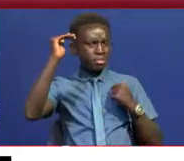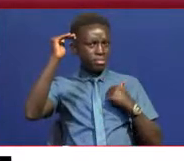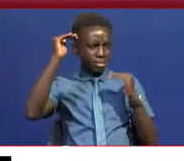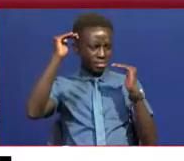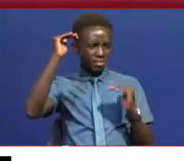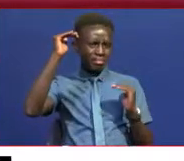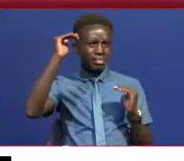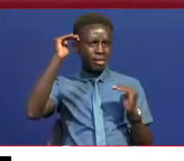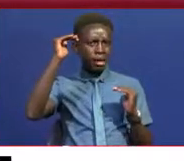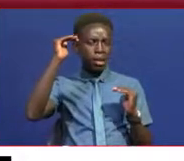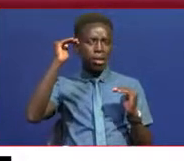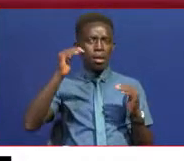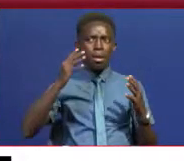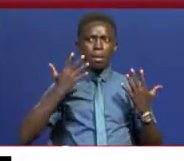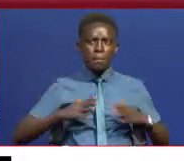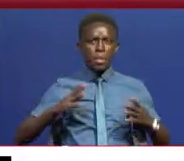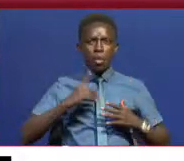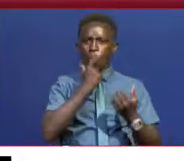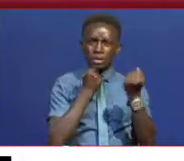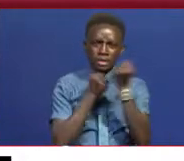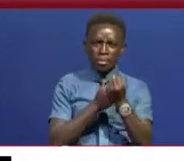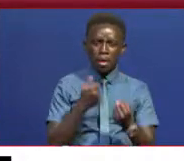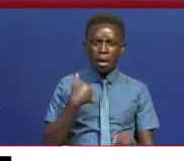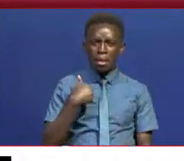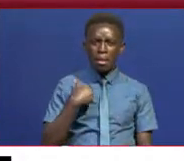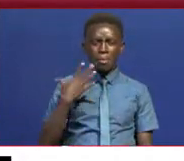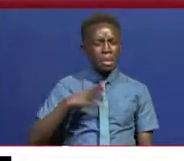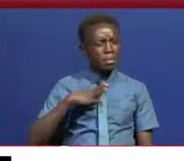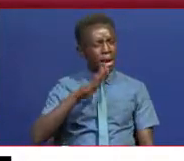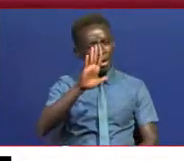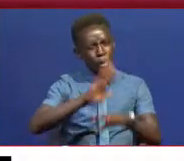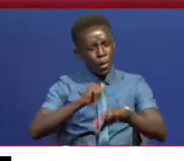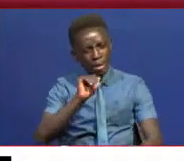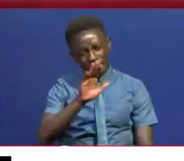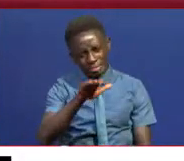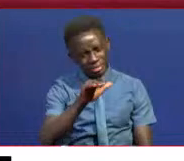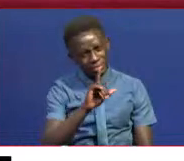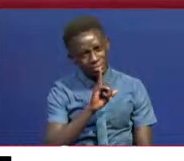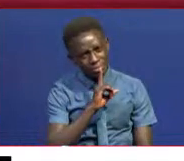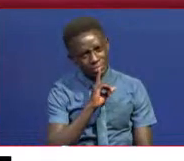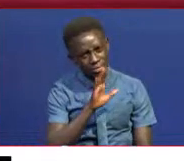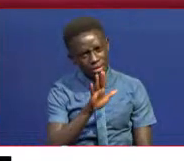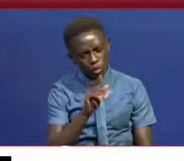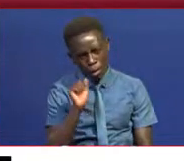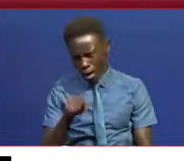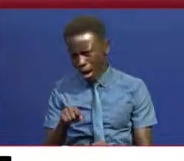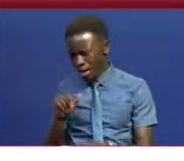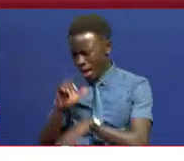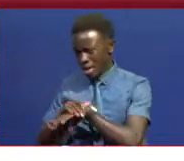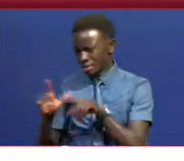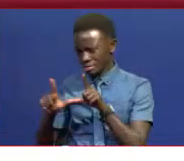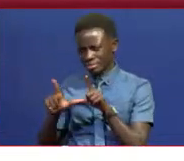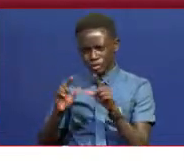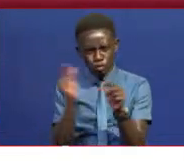of my supporters and characters were calling me. Wanasema tunaweza panga haraka haraka.